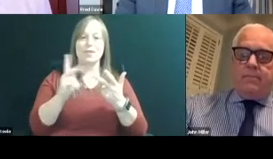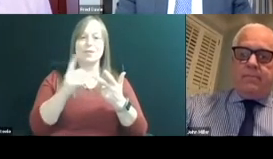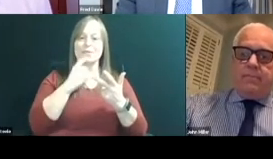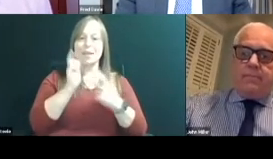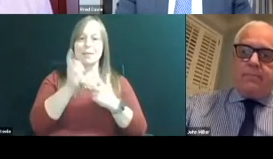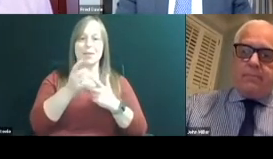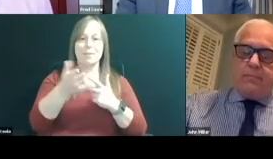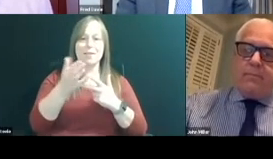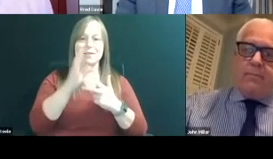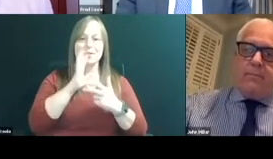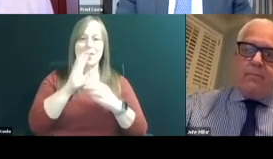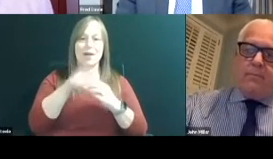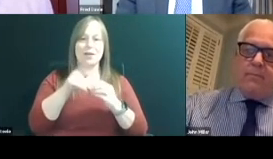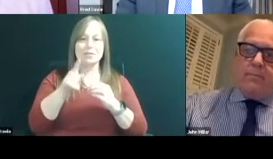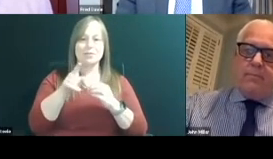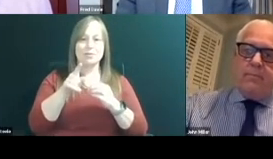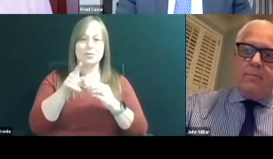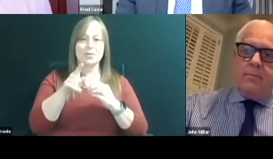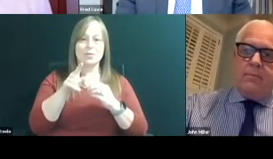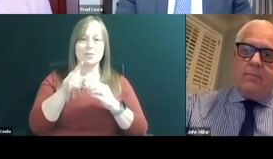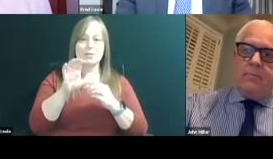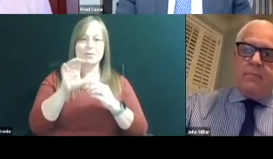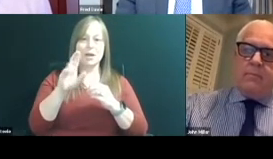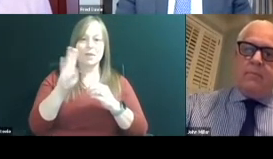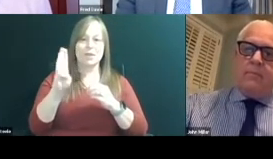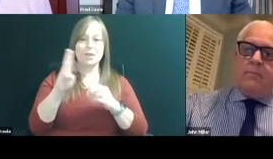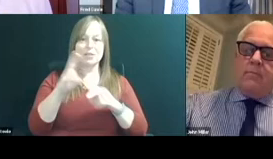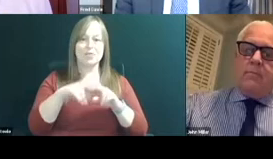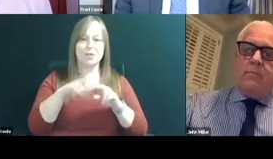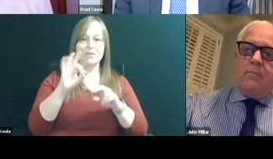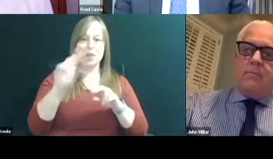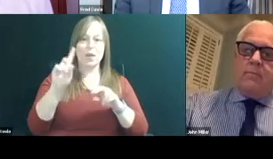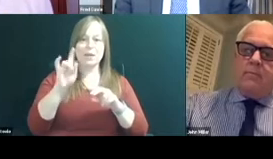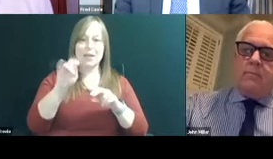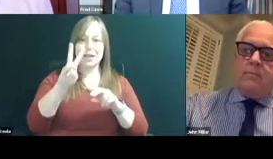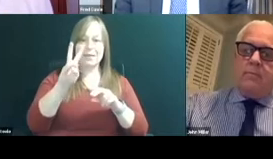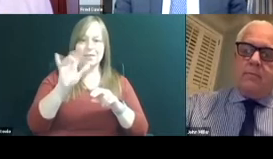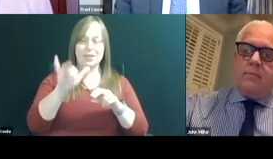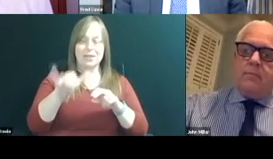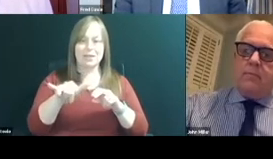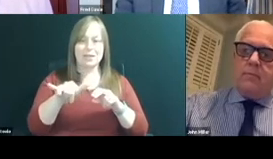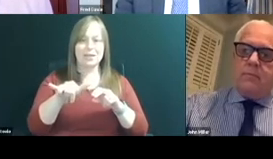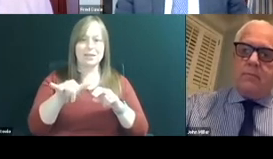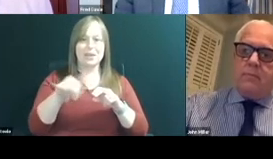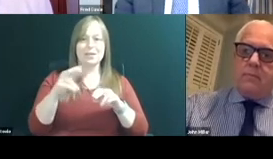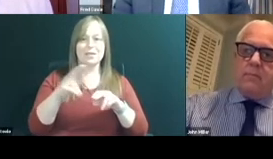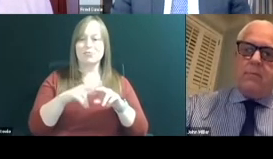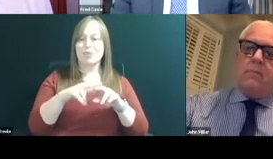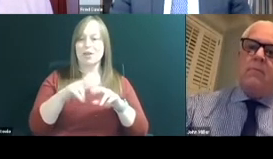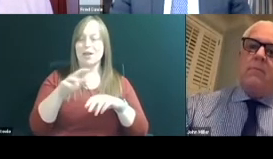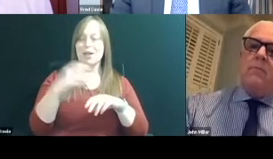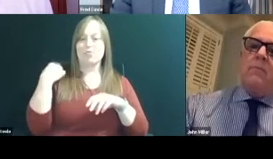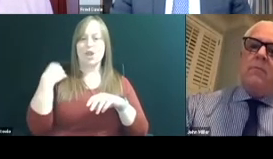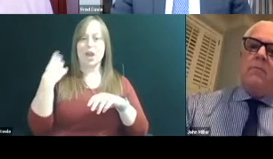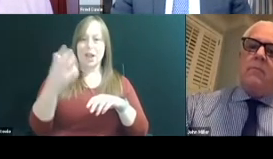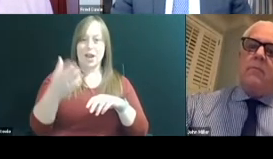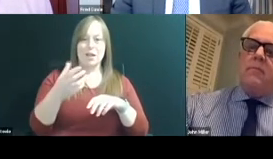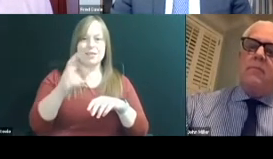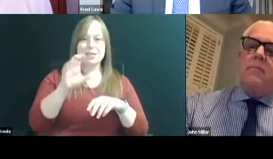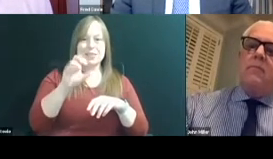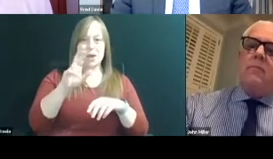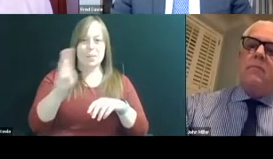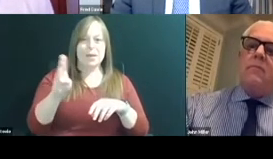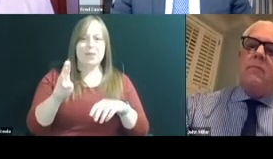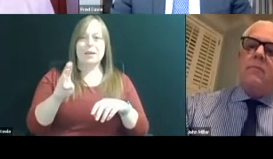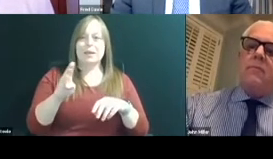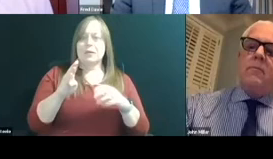minute, but let's talk to CCRB Chair Fred Davey. Chair Davey, where does the CCRB stand in